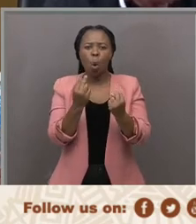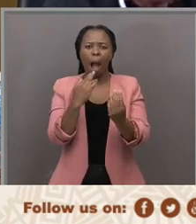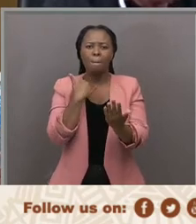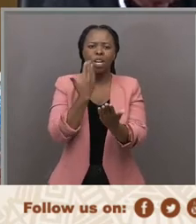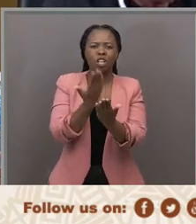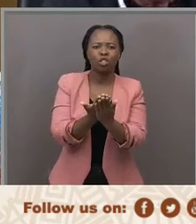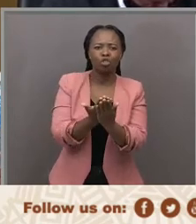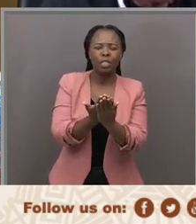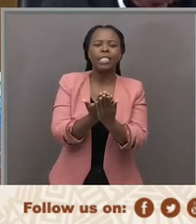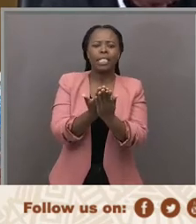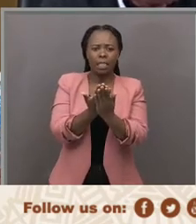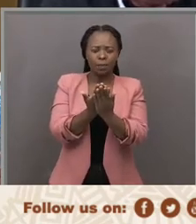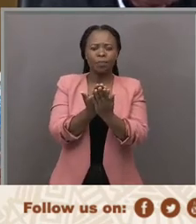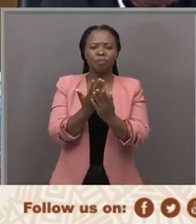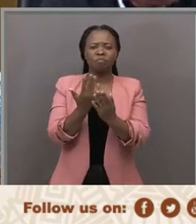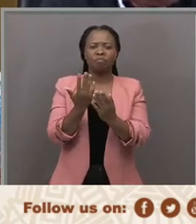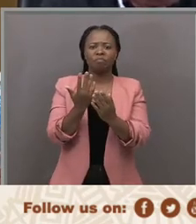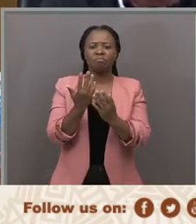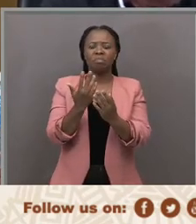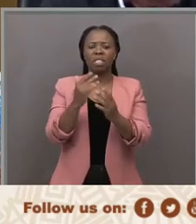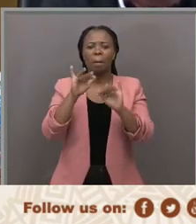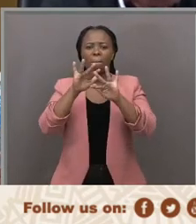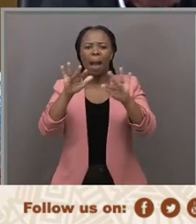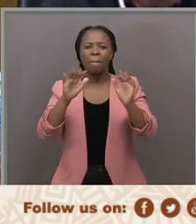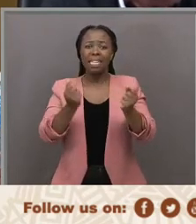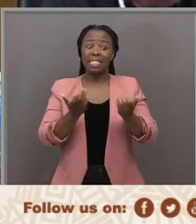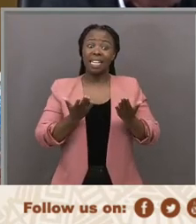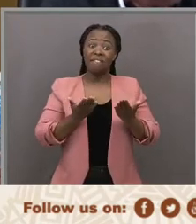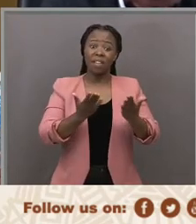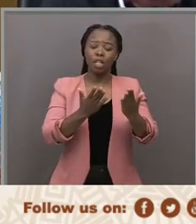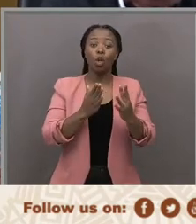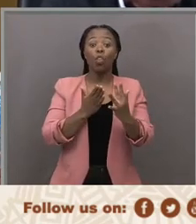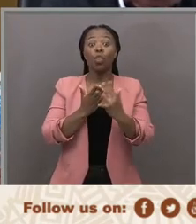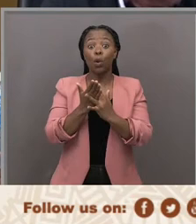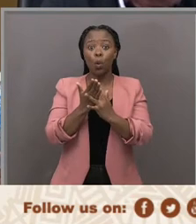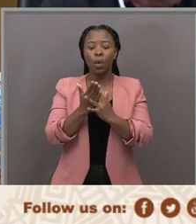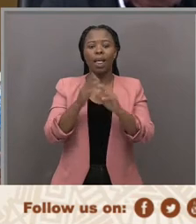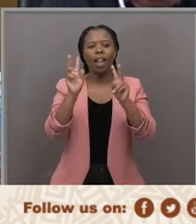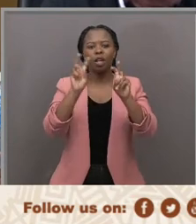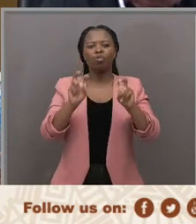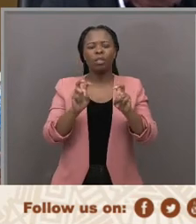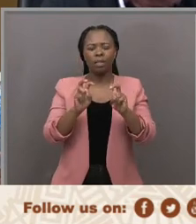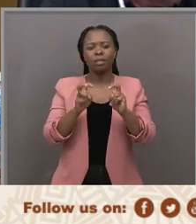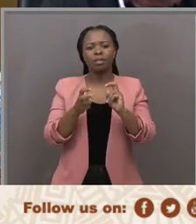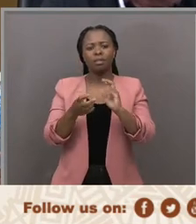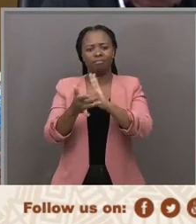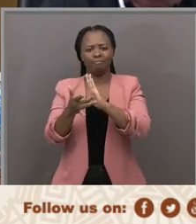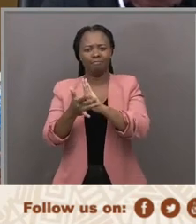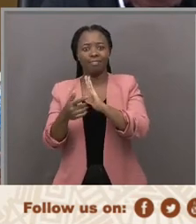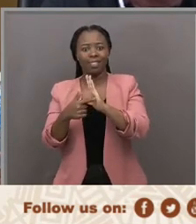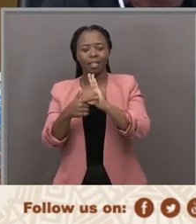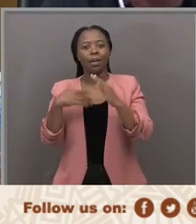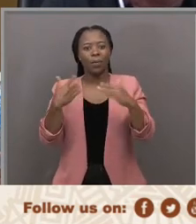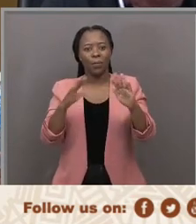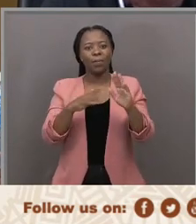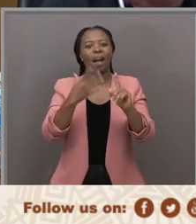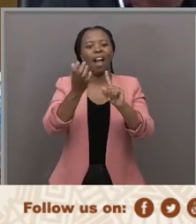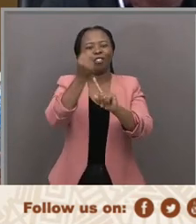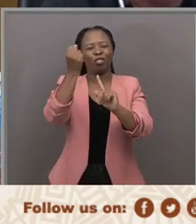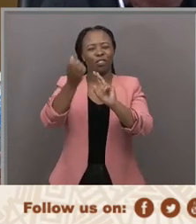to e-services or public services through electronic platforms is something that we are achieving at a very